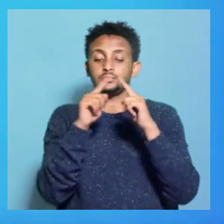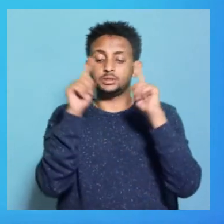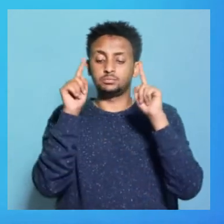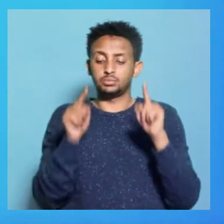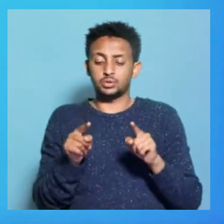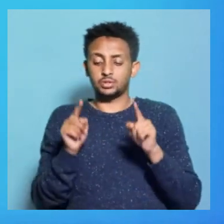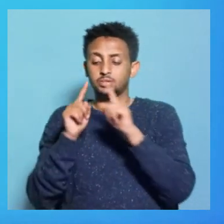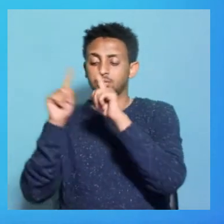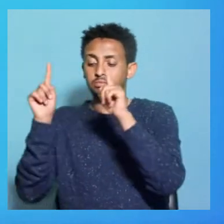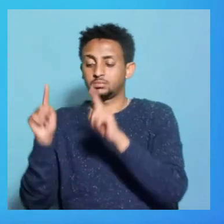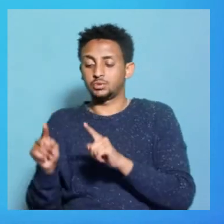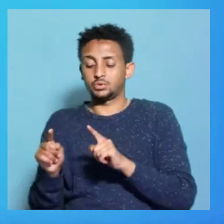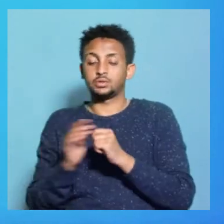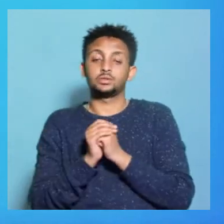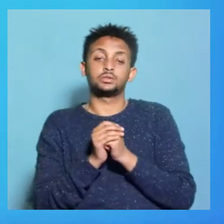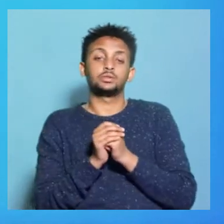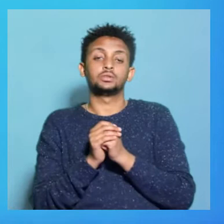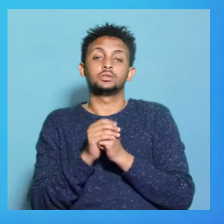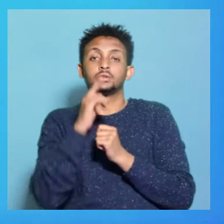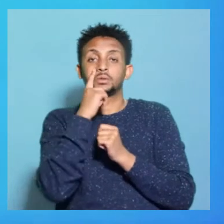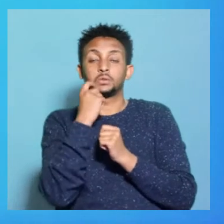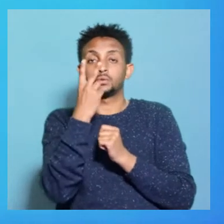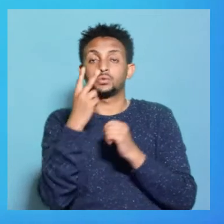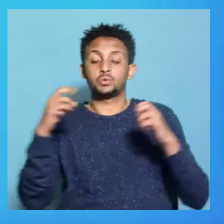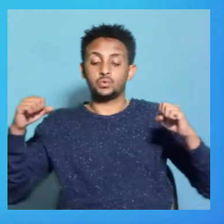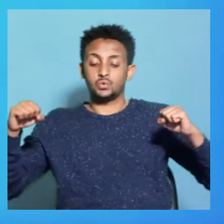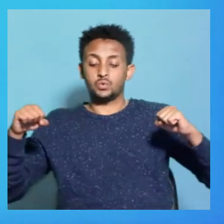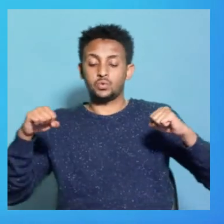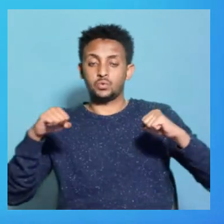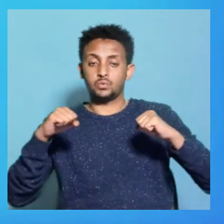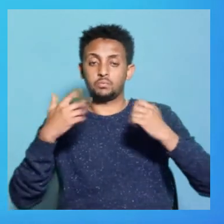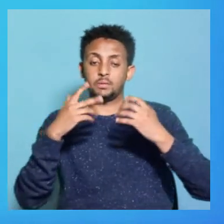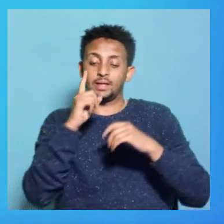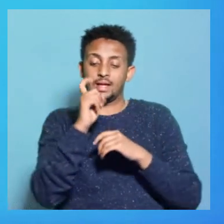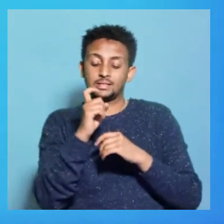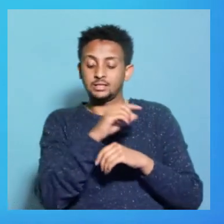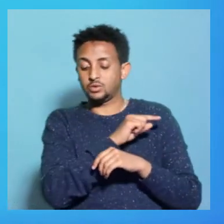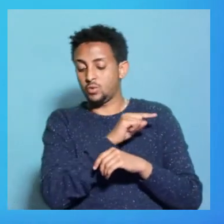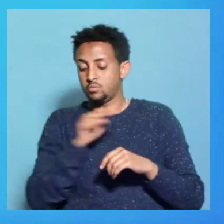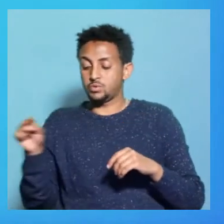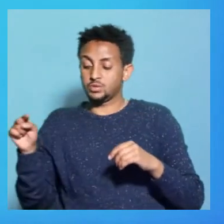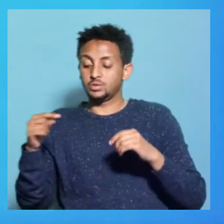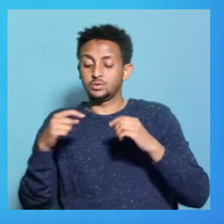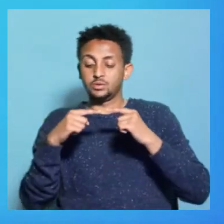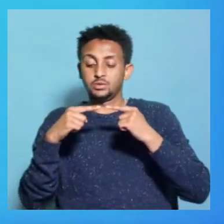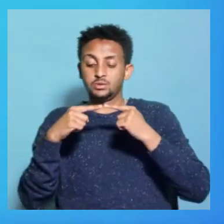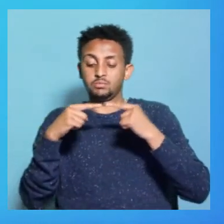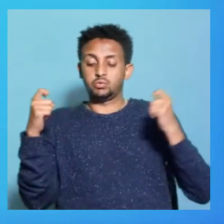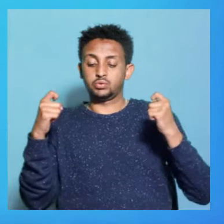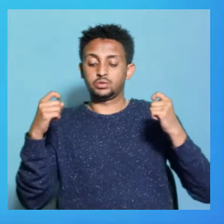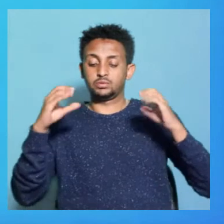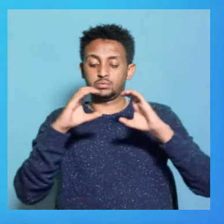say that these are the two blocks. They are colliding along x-axis oppositely. It's moving